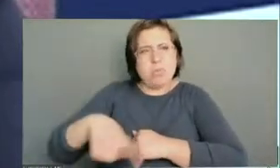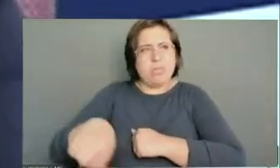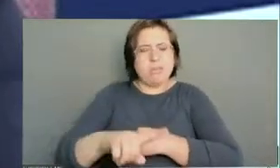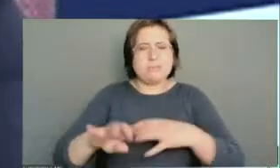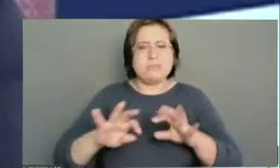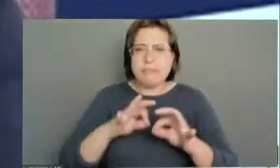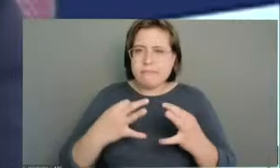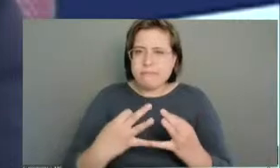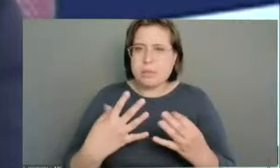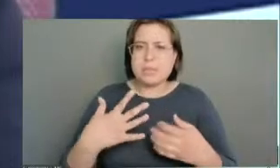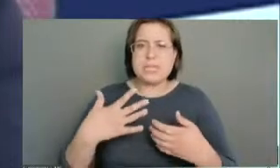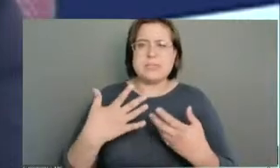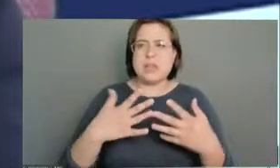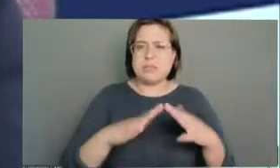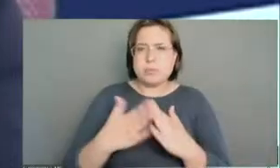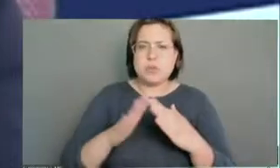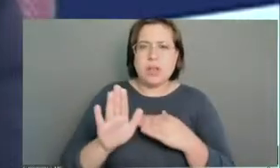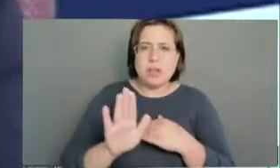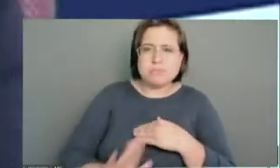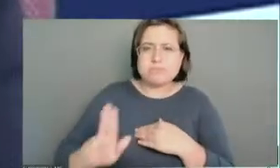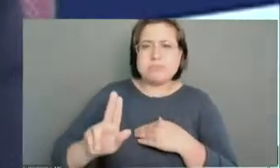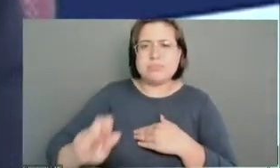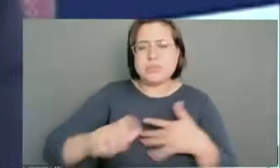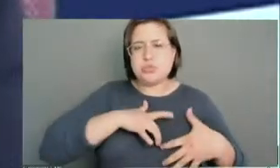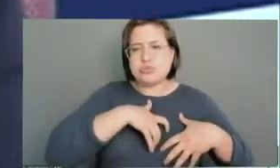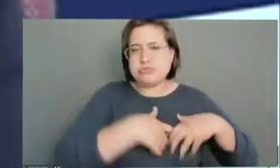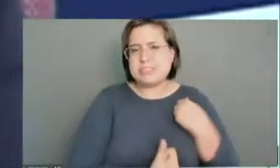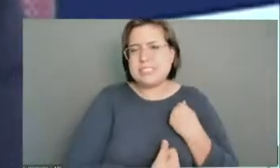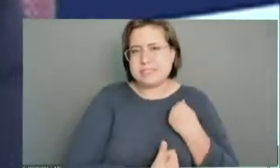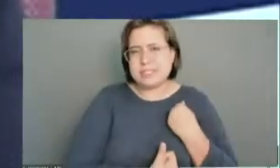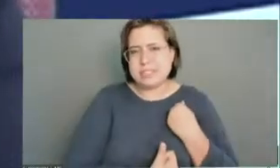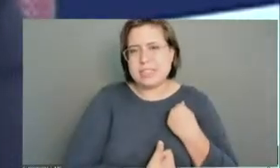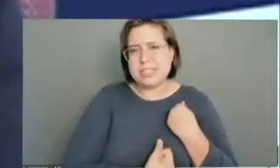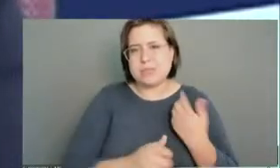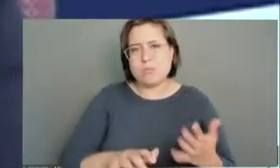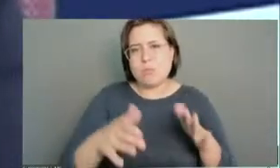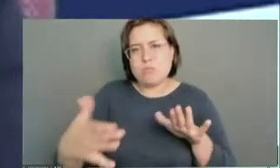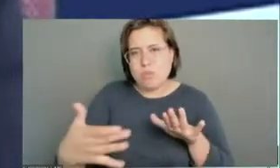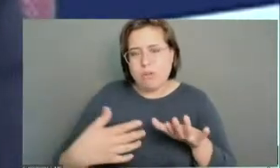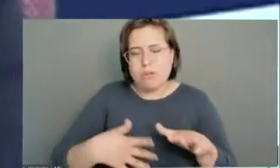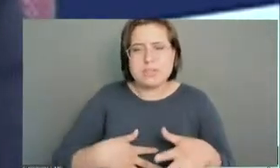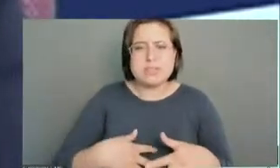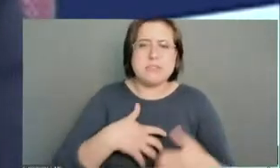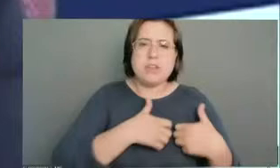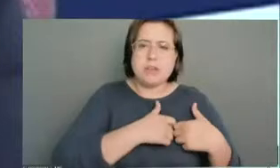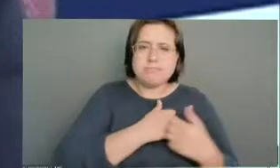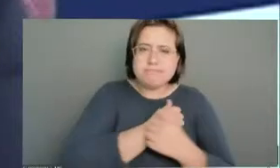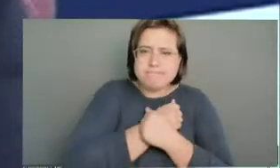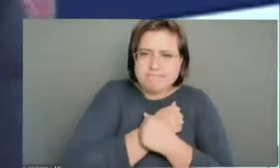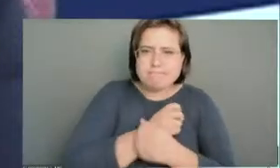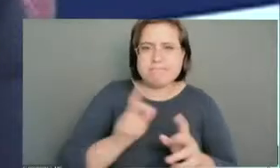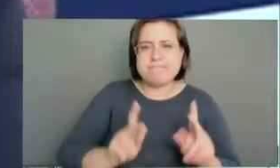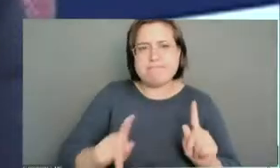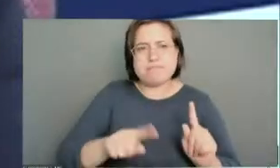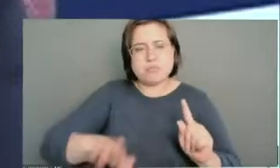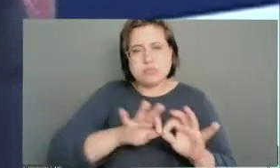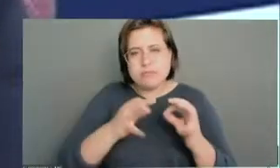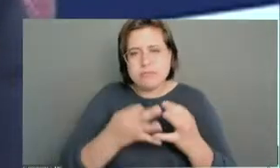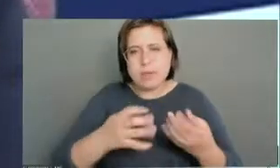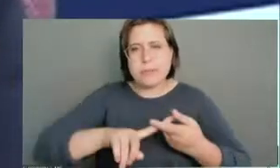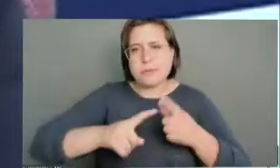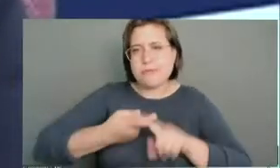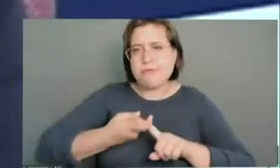across the country who are grieving the loss of loved ones to this pandemic, for whom a return to an old normal just